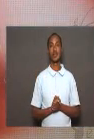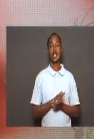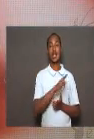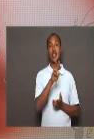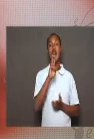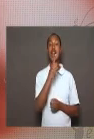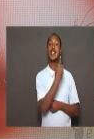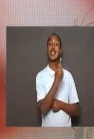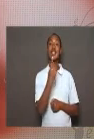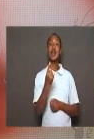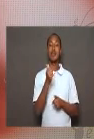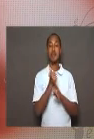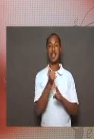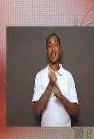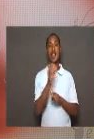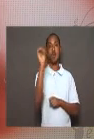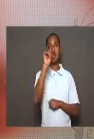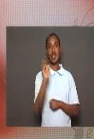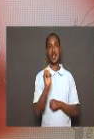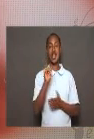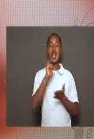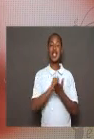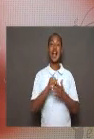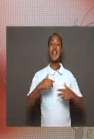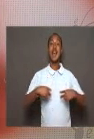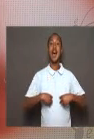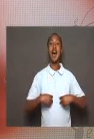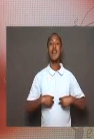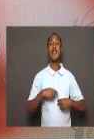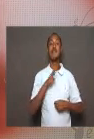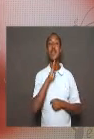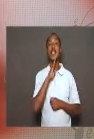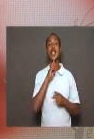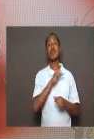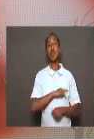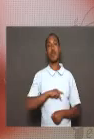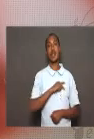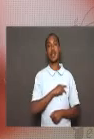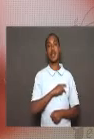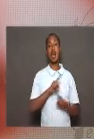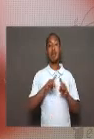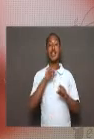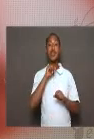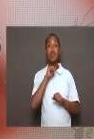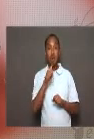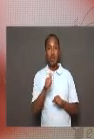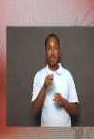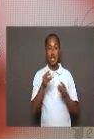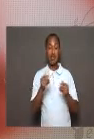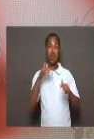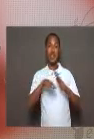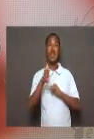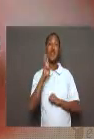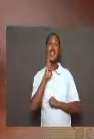There are some metallic oxides that have basic properties but do not dissolve in